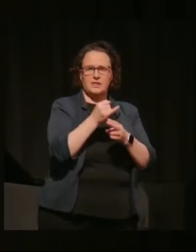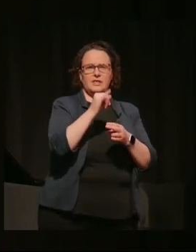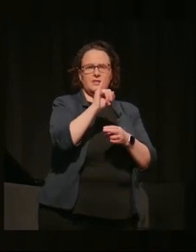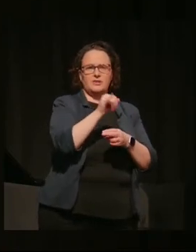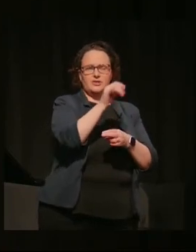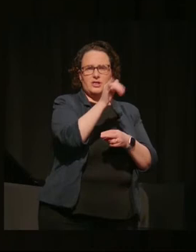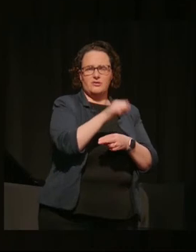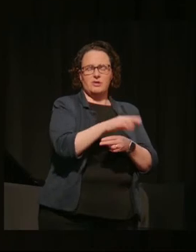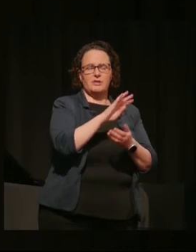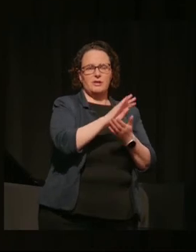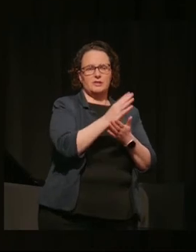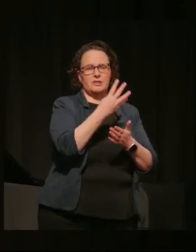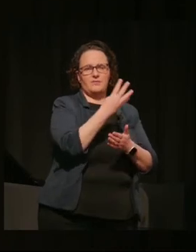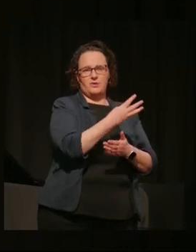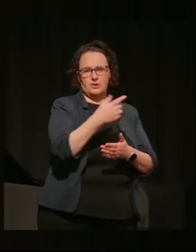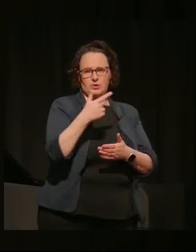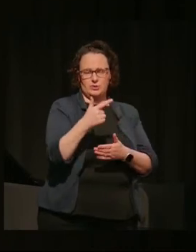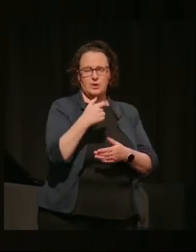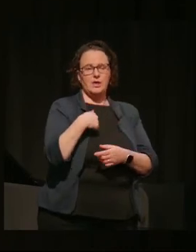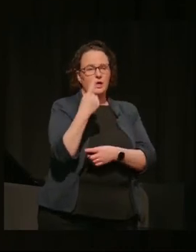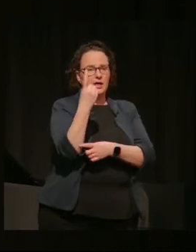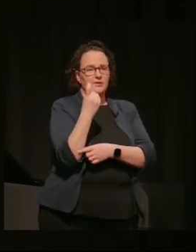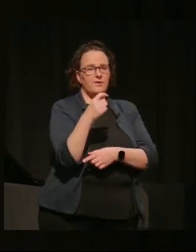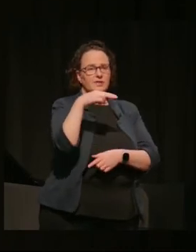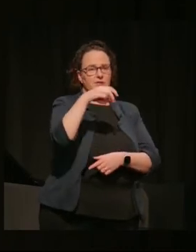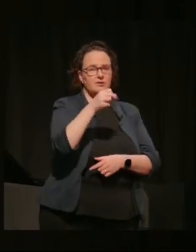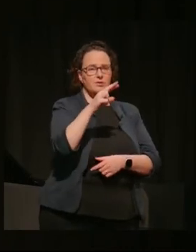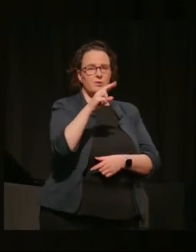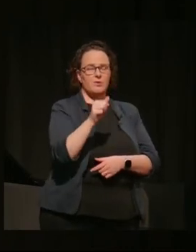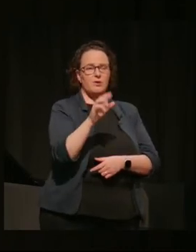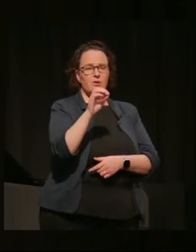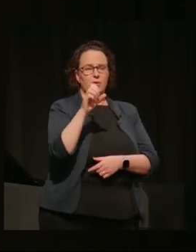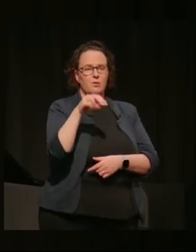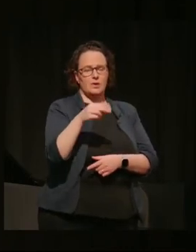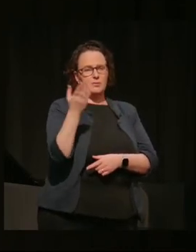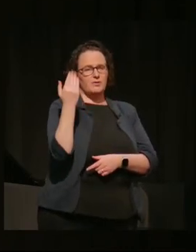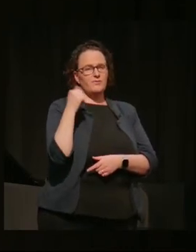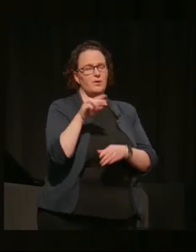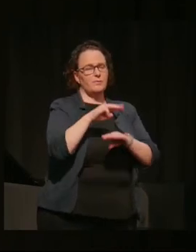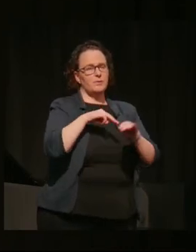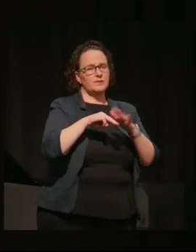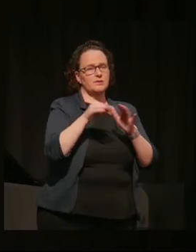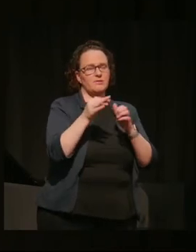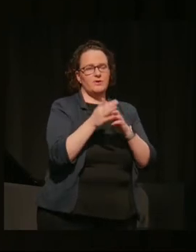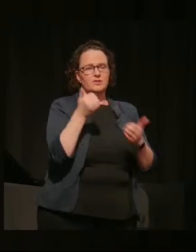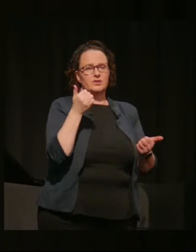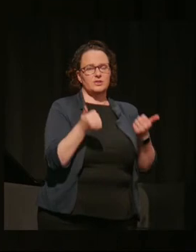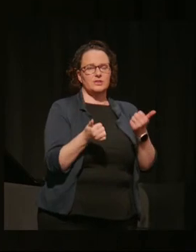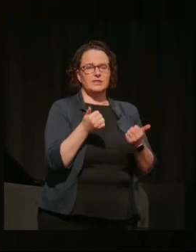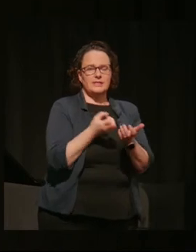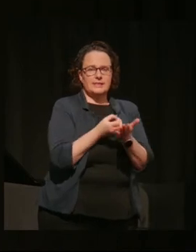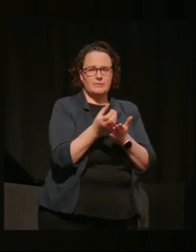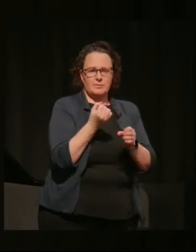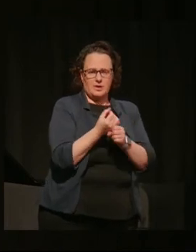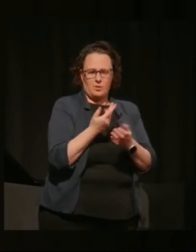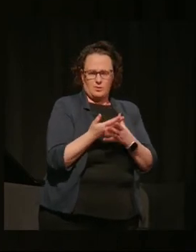1942. I invite Nora Owen, former Minister for Justice, to tell us about the